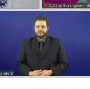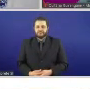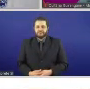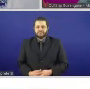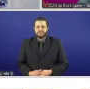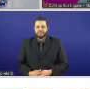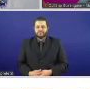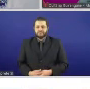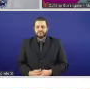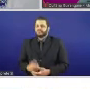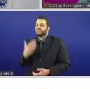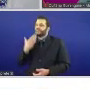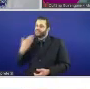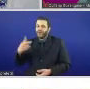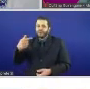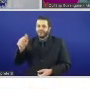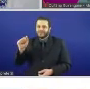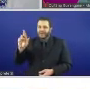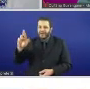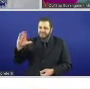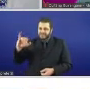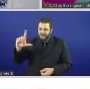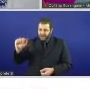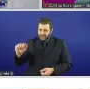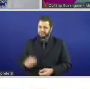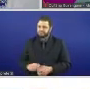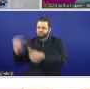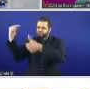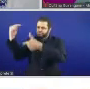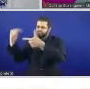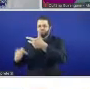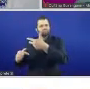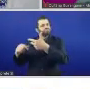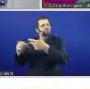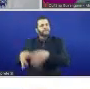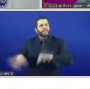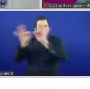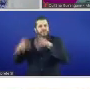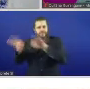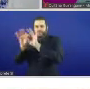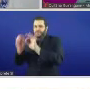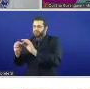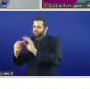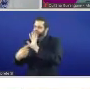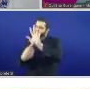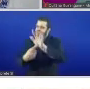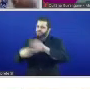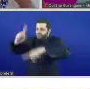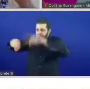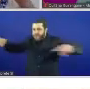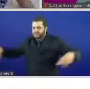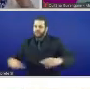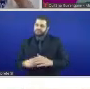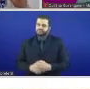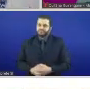And the importance of, again, centering intersectionality in our work and bringing people into those conversations. Really appreciate